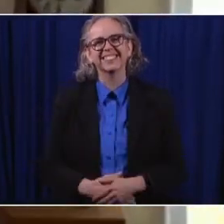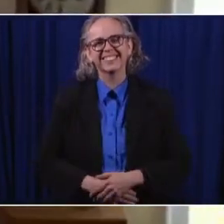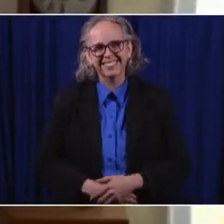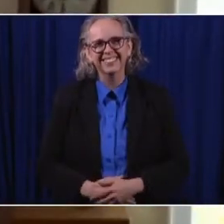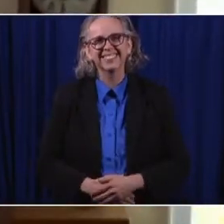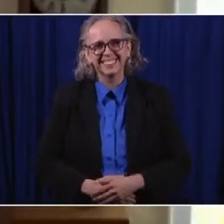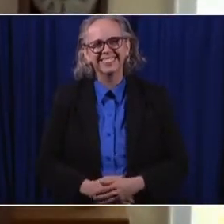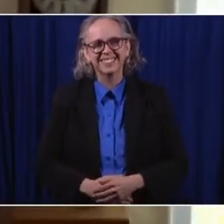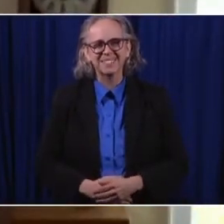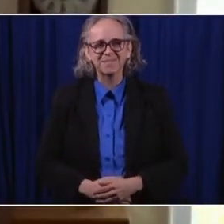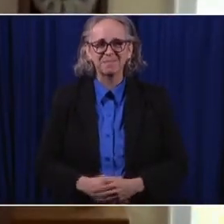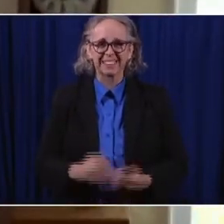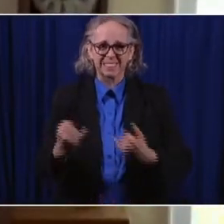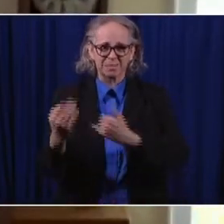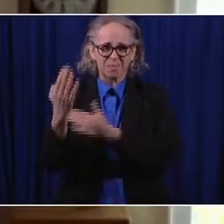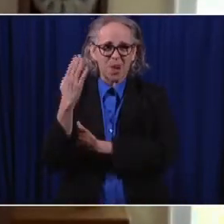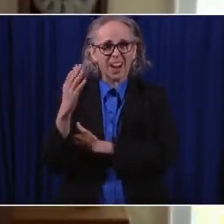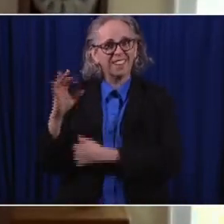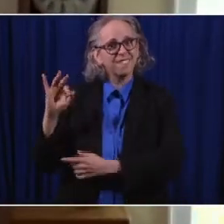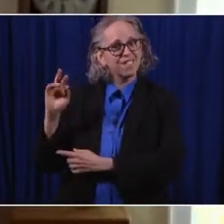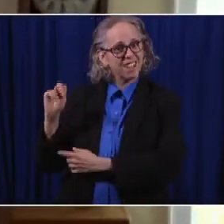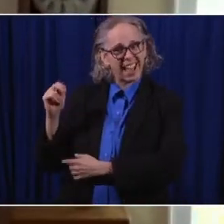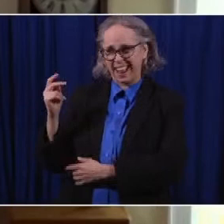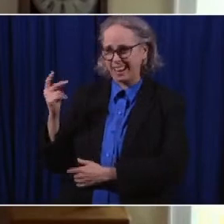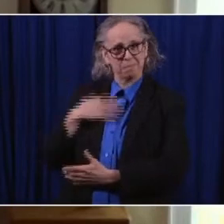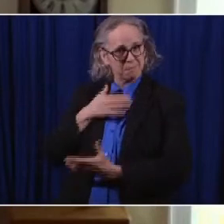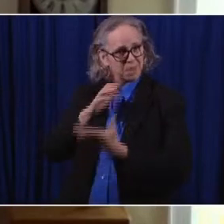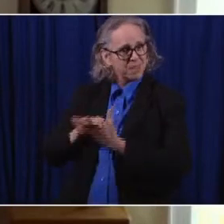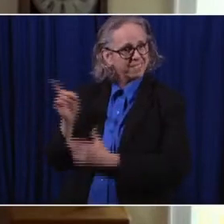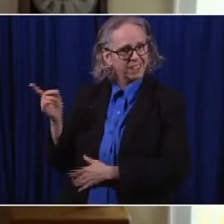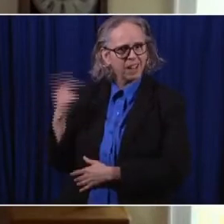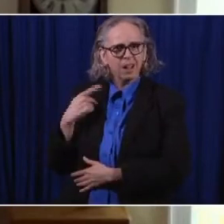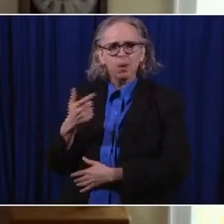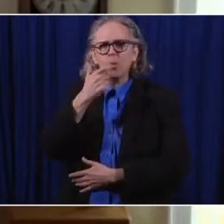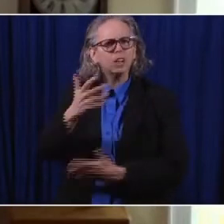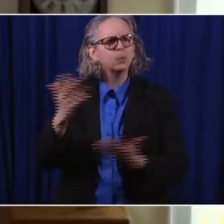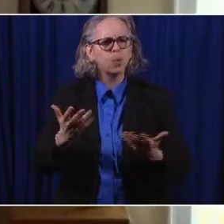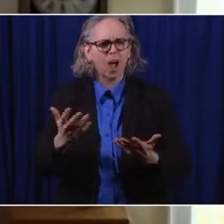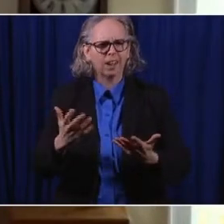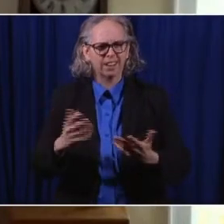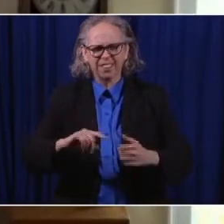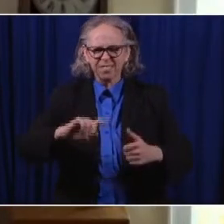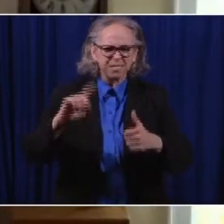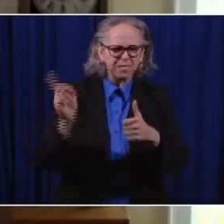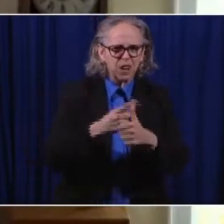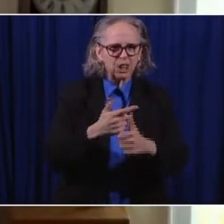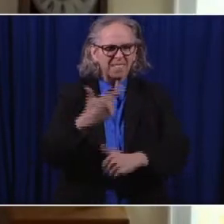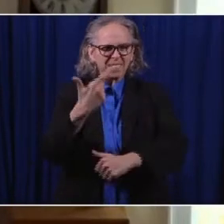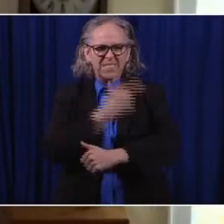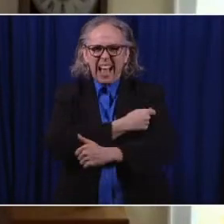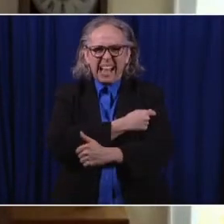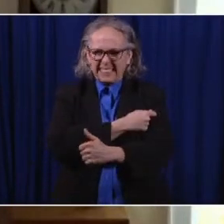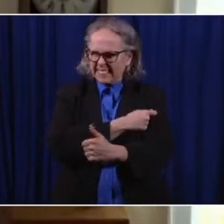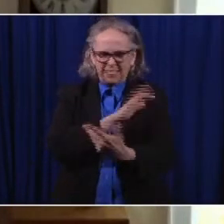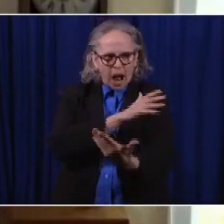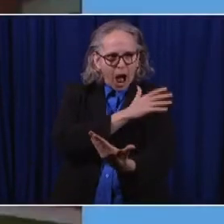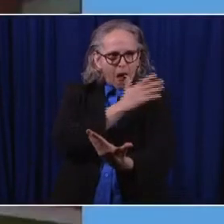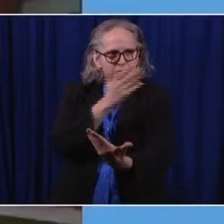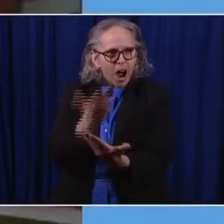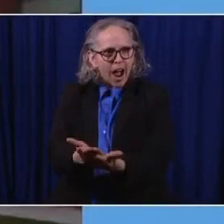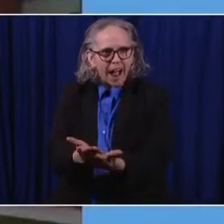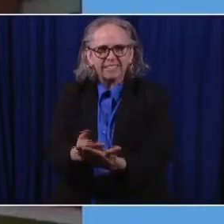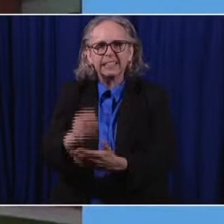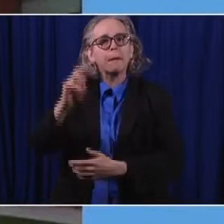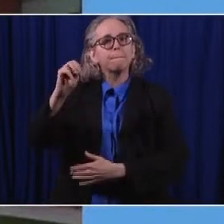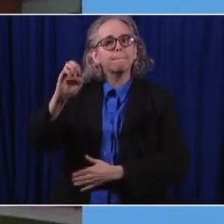This morning, Fran and I watched the first shipment of vaccines arriving at Mercy Health Springfield Regional